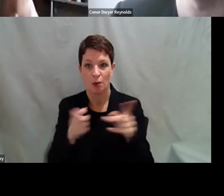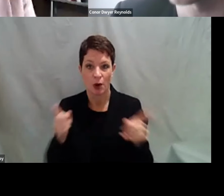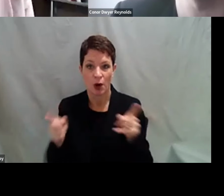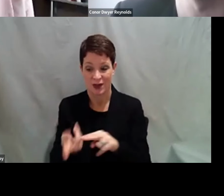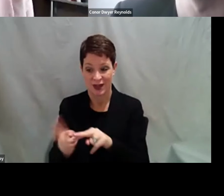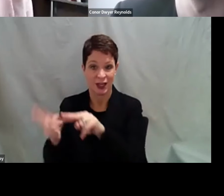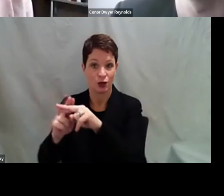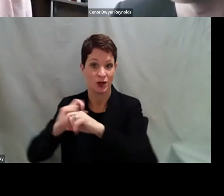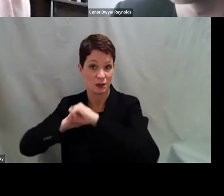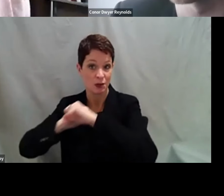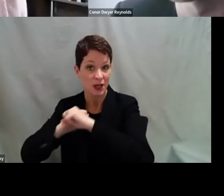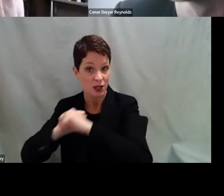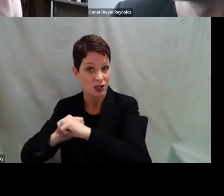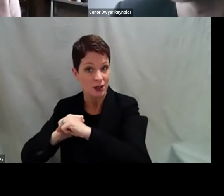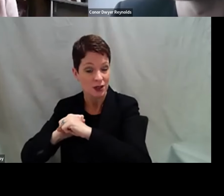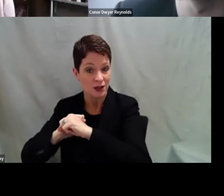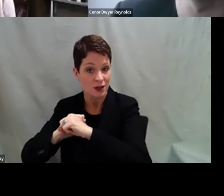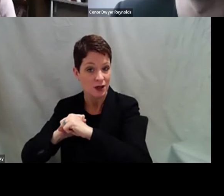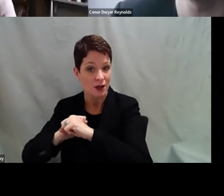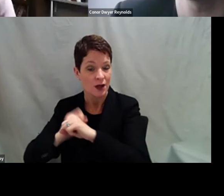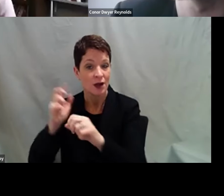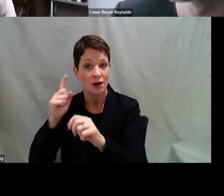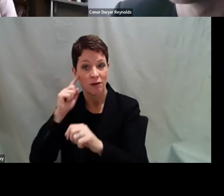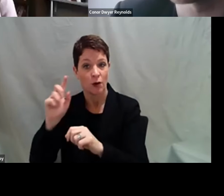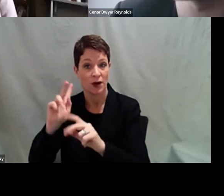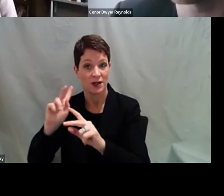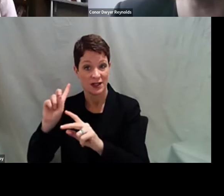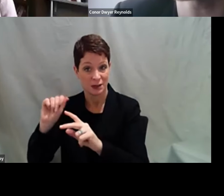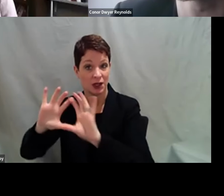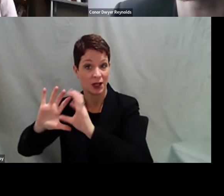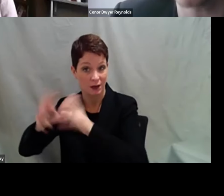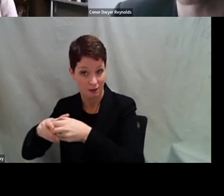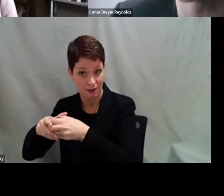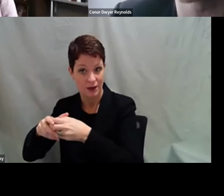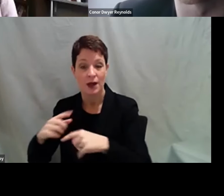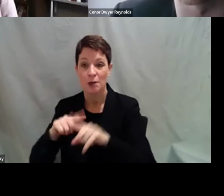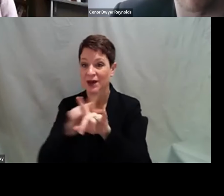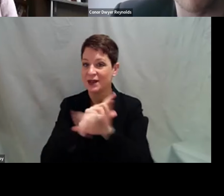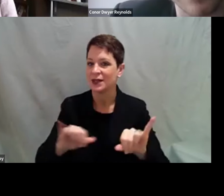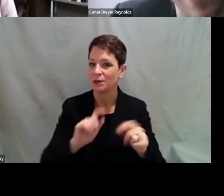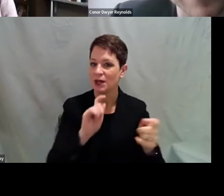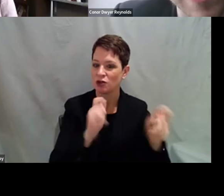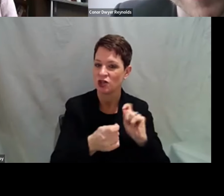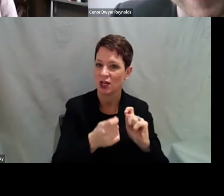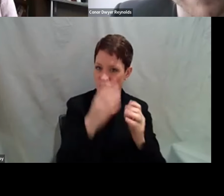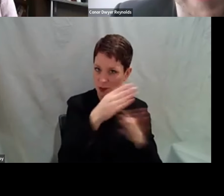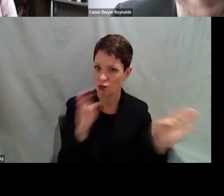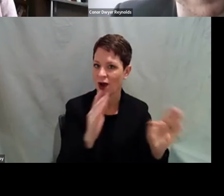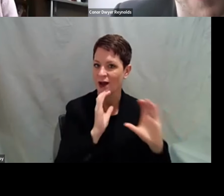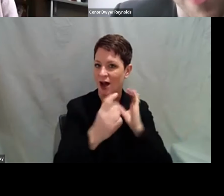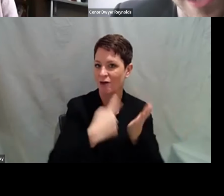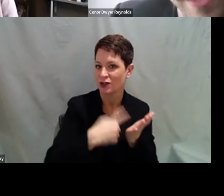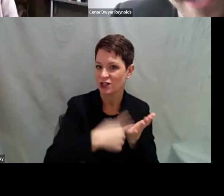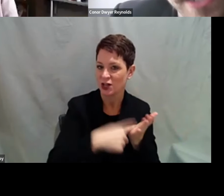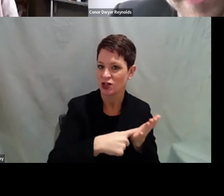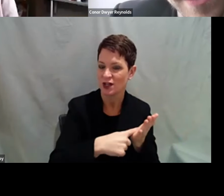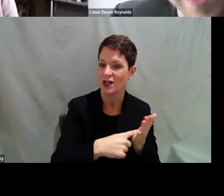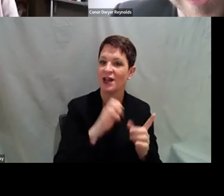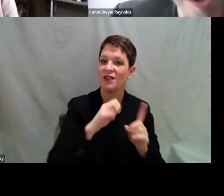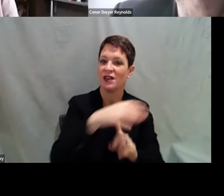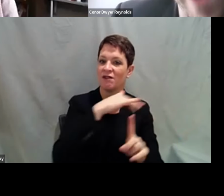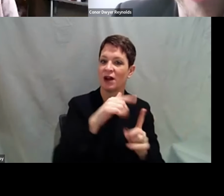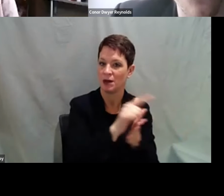increasing protections for people with disabilities while also changing the broader conversation in the environmental law